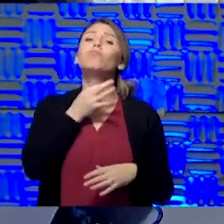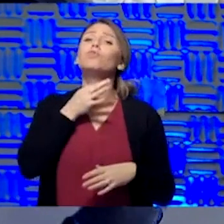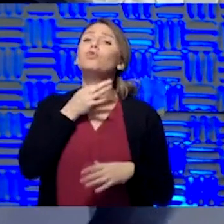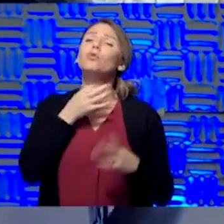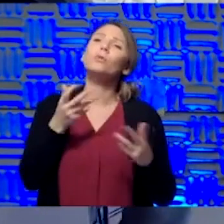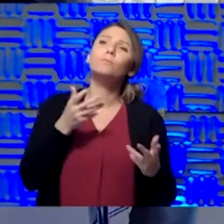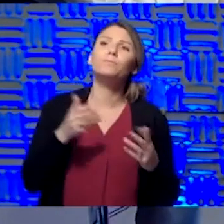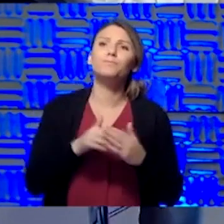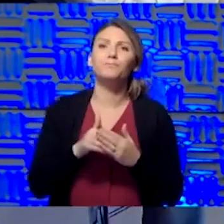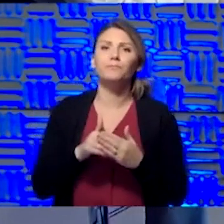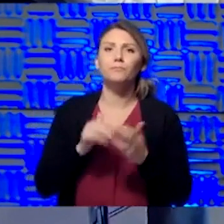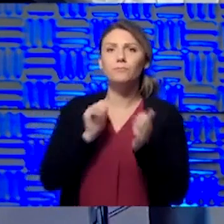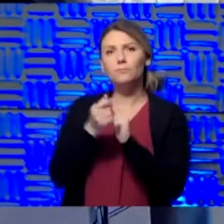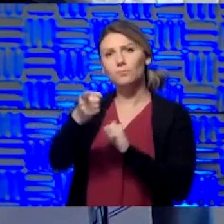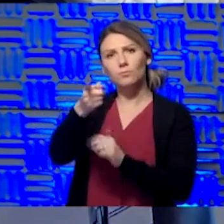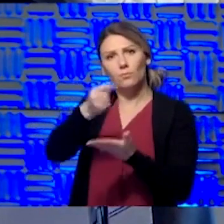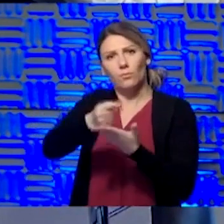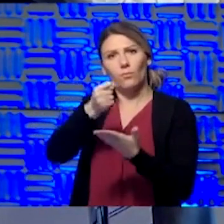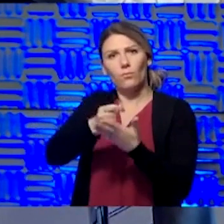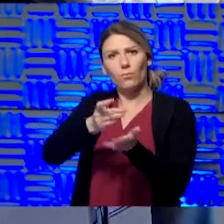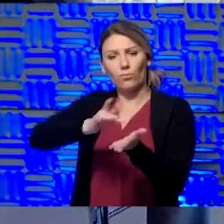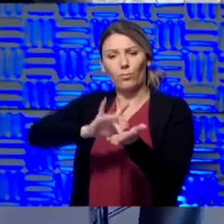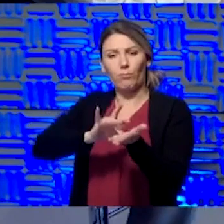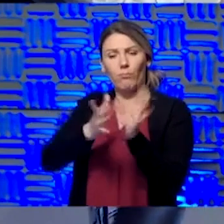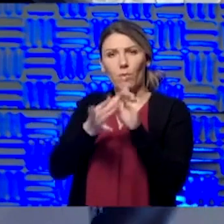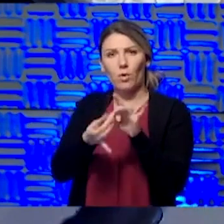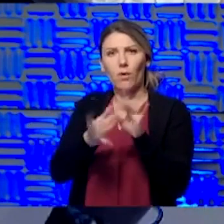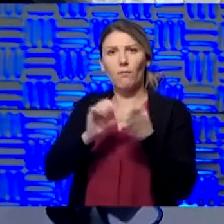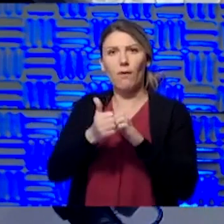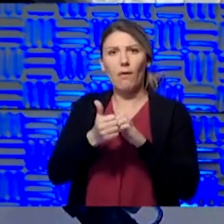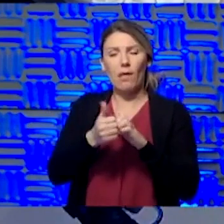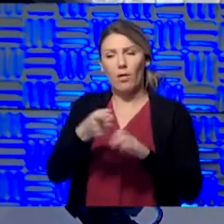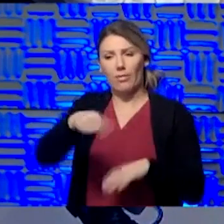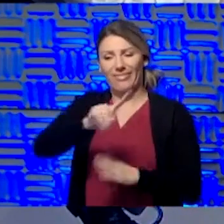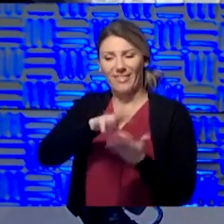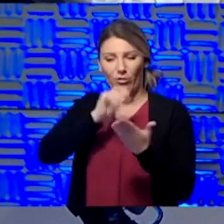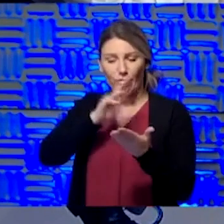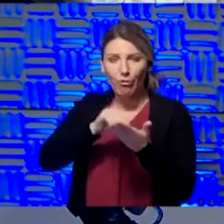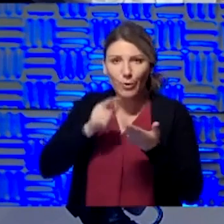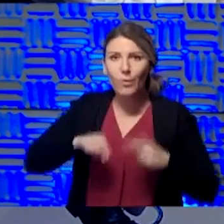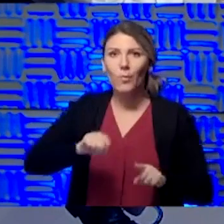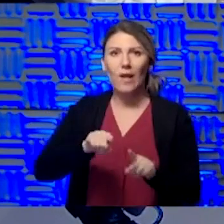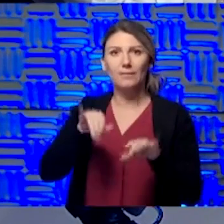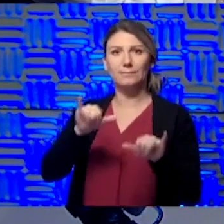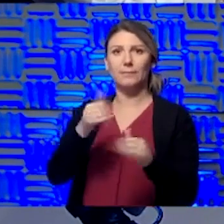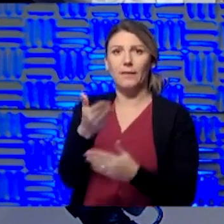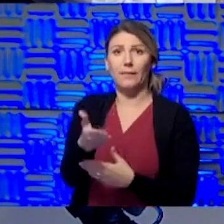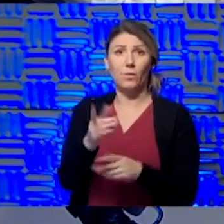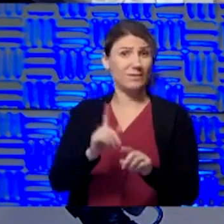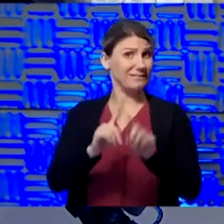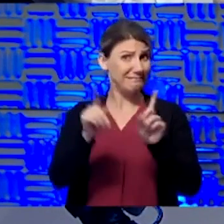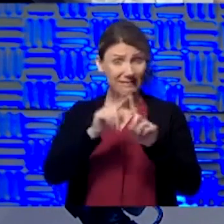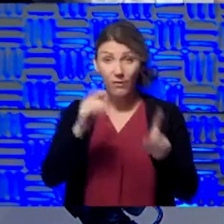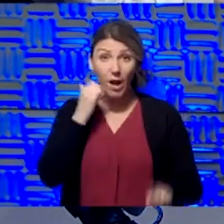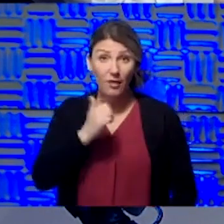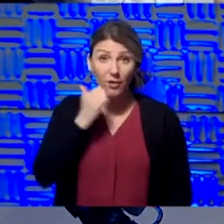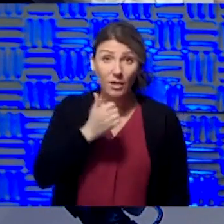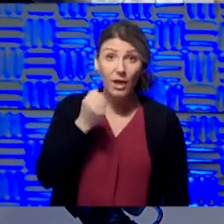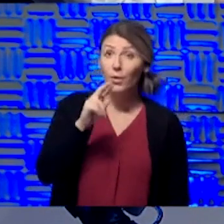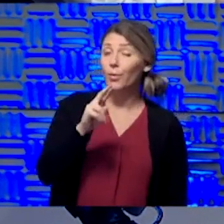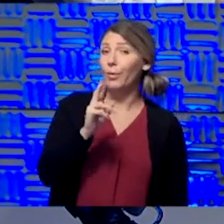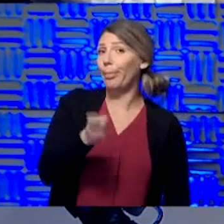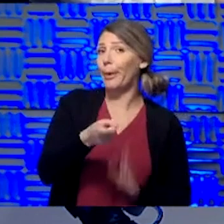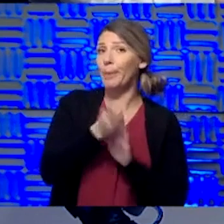read of how you were treated medically and how they were learning new things as you were there. Was it a different tactic every day, or by that point was